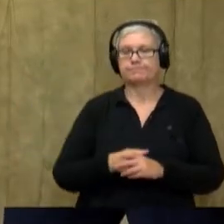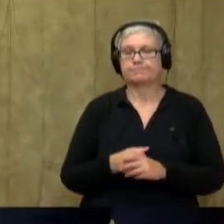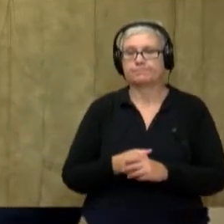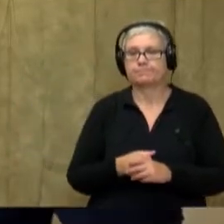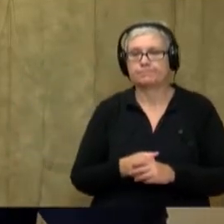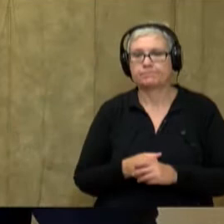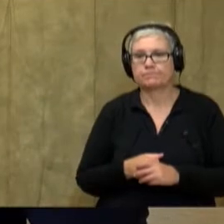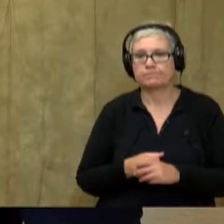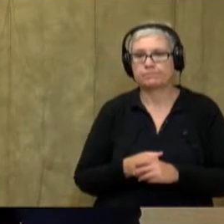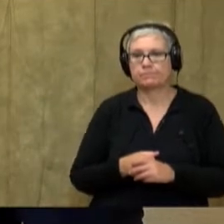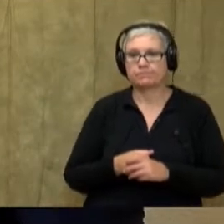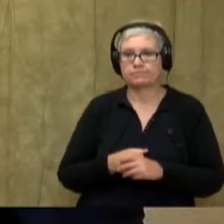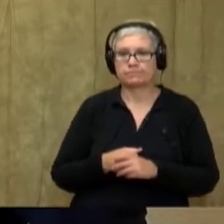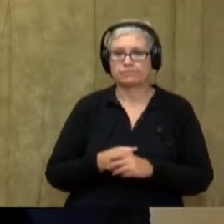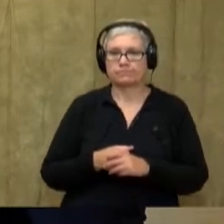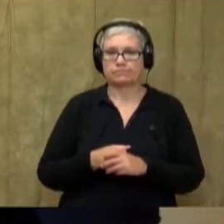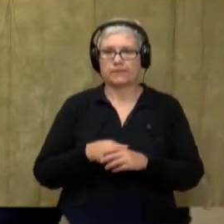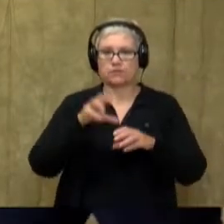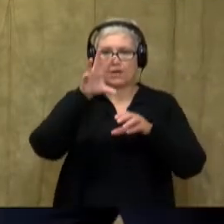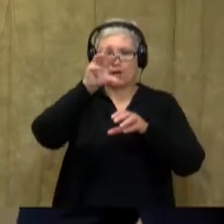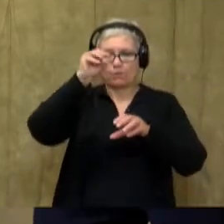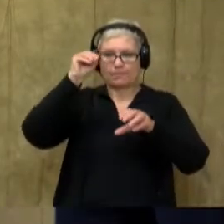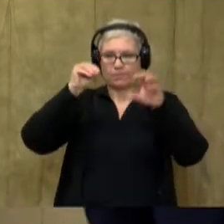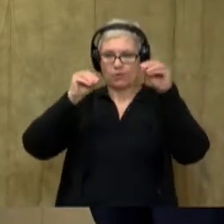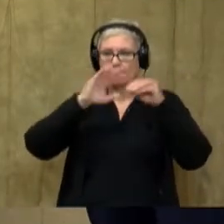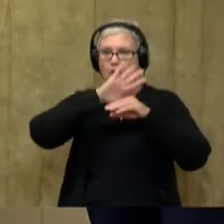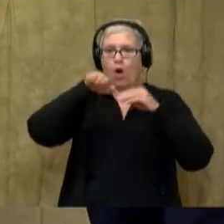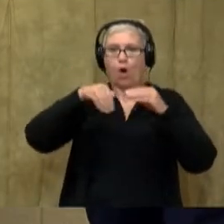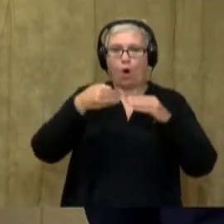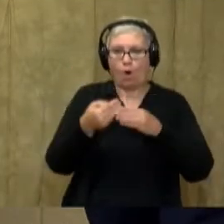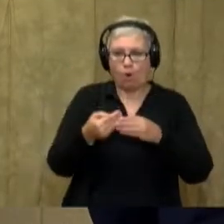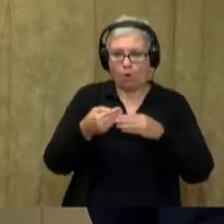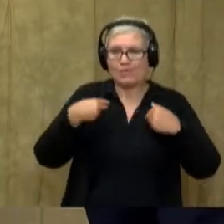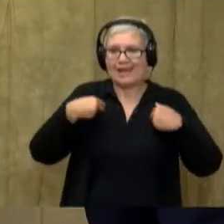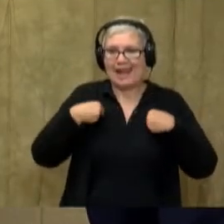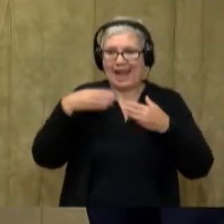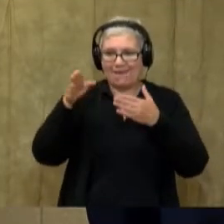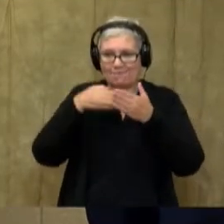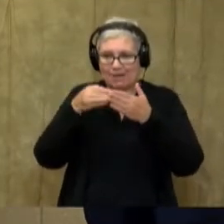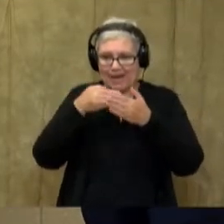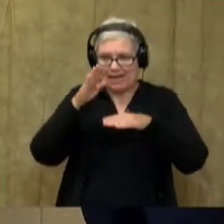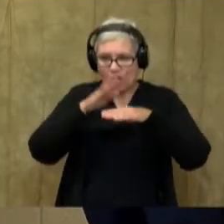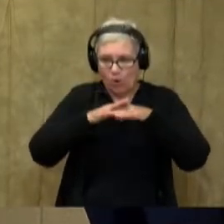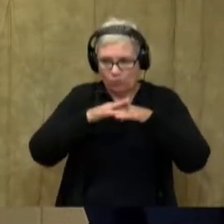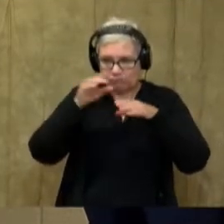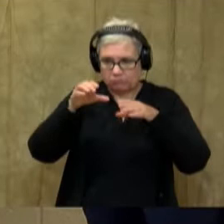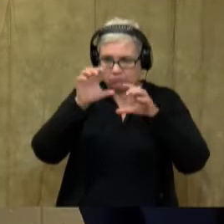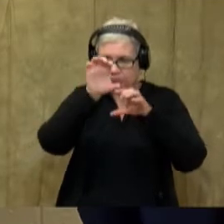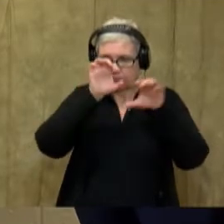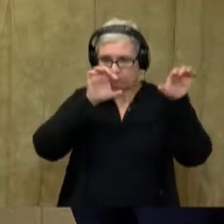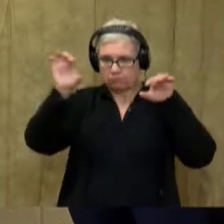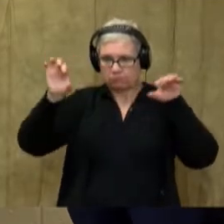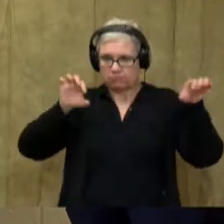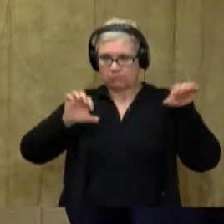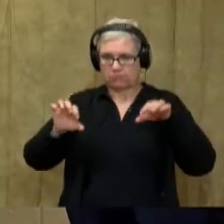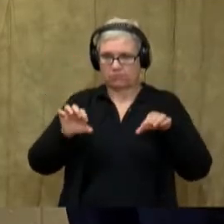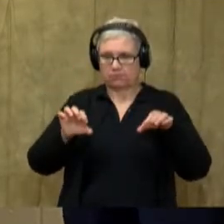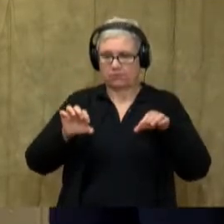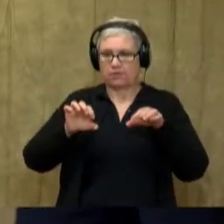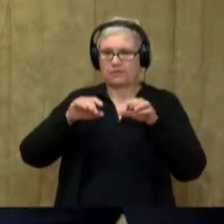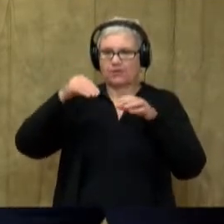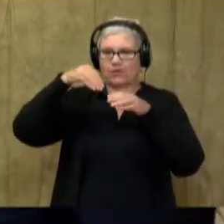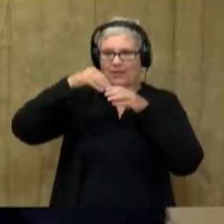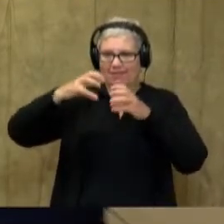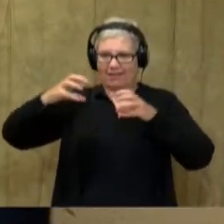then when I remove all of these unit cubes that have paint on them somewhere, at the very